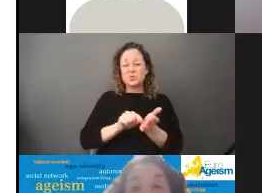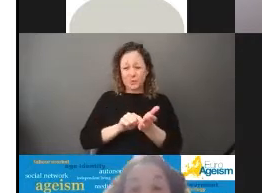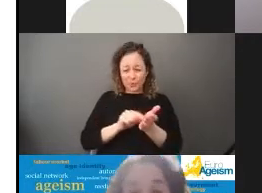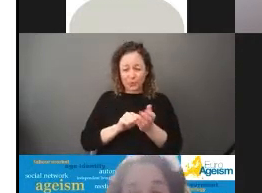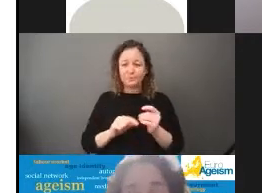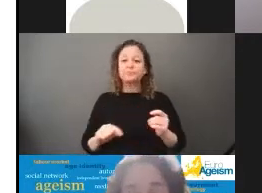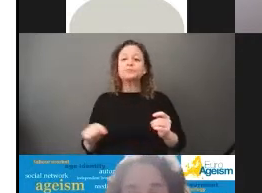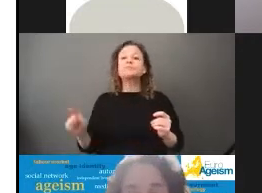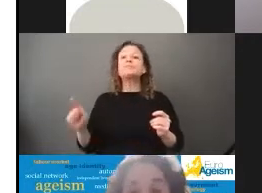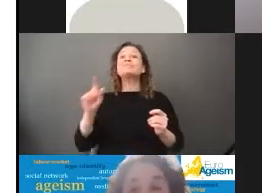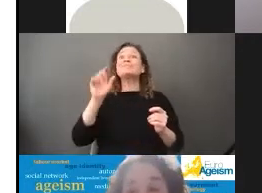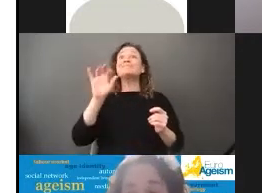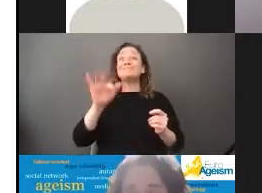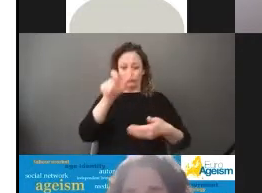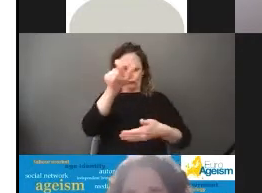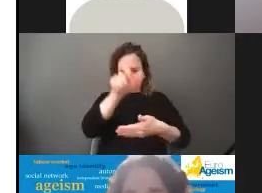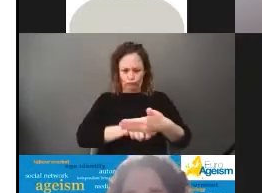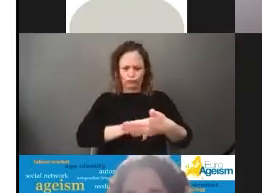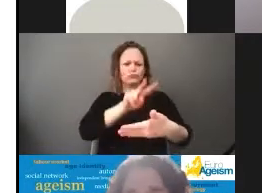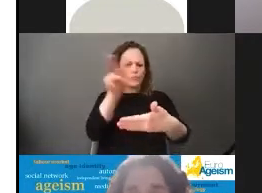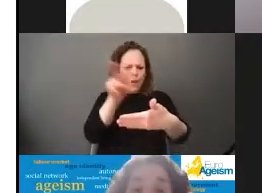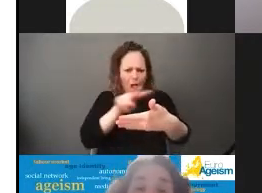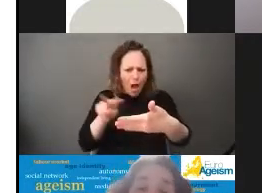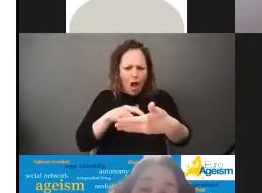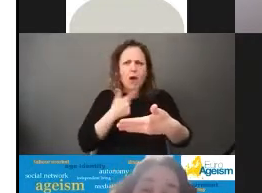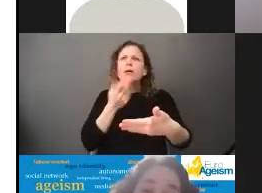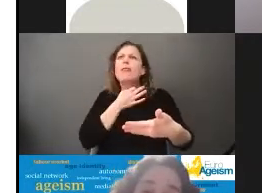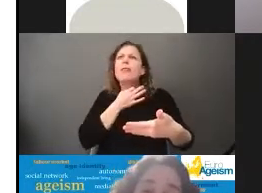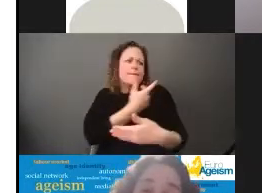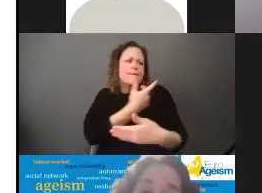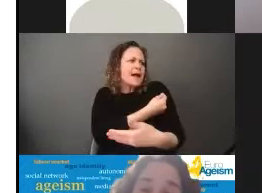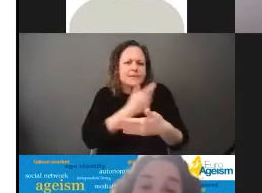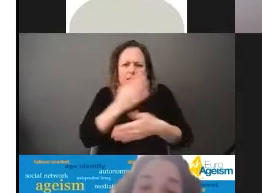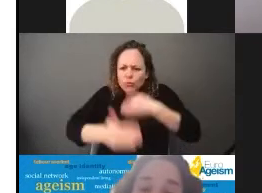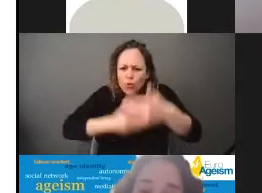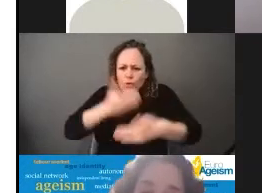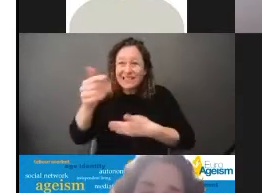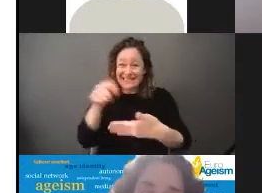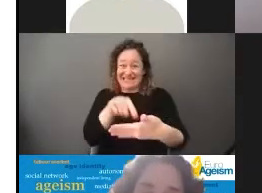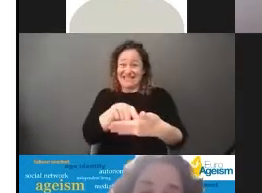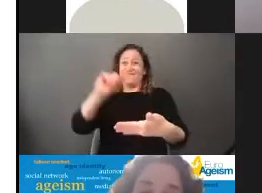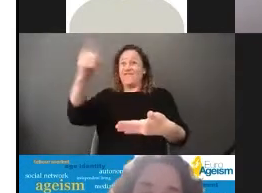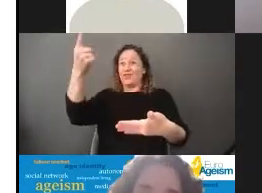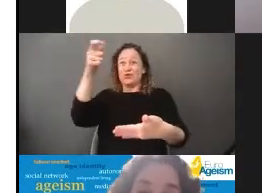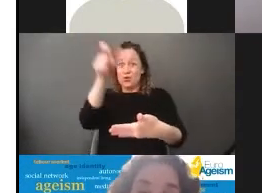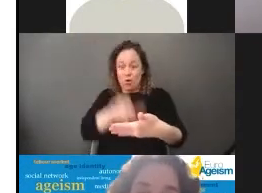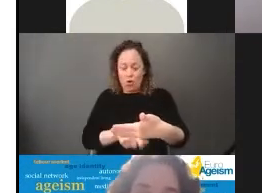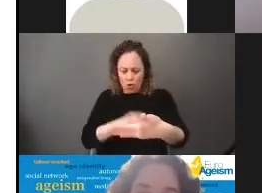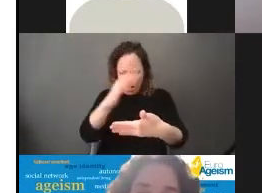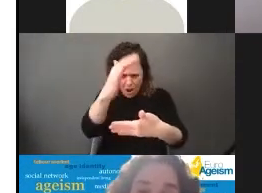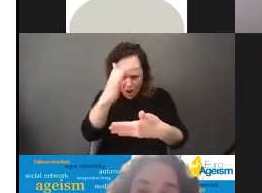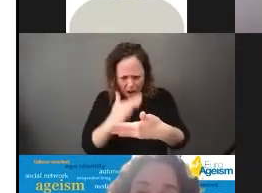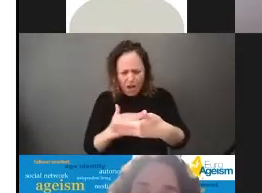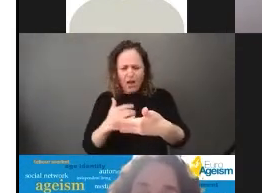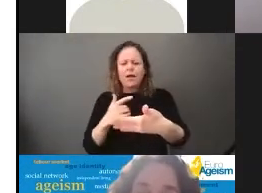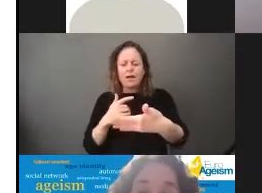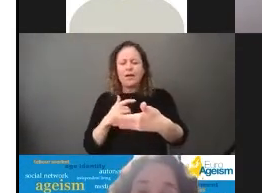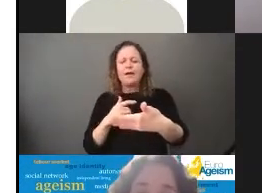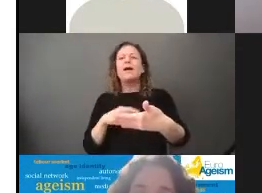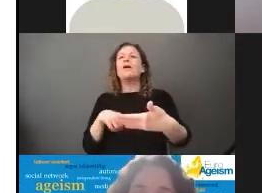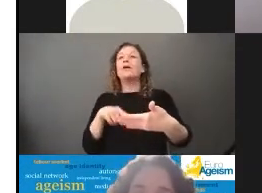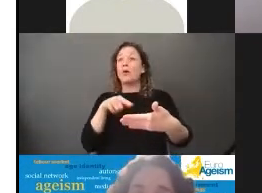the priorities for vaccination. And we wanted to see what lay people think about